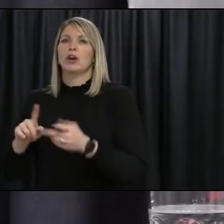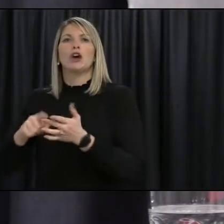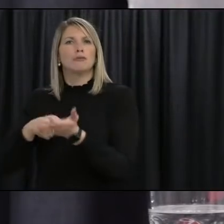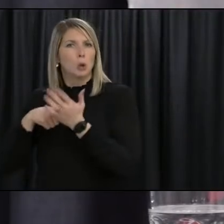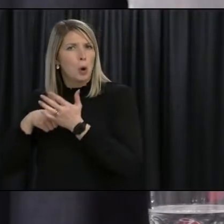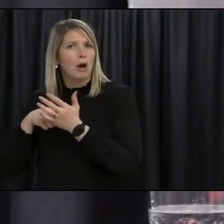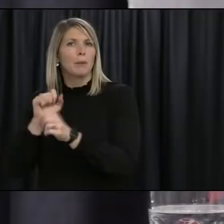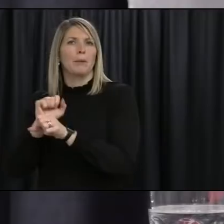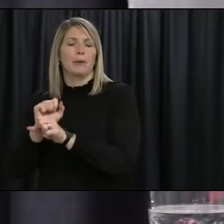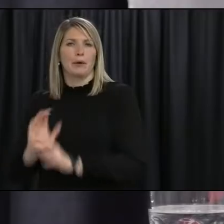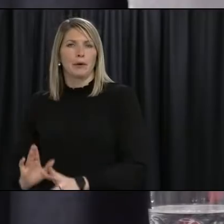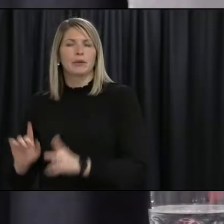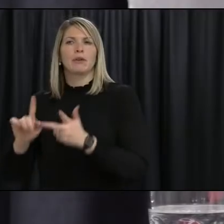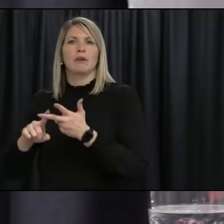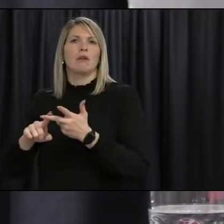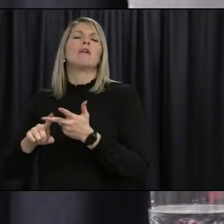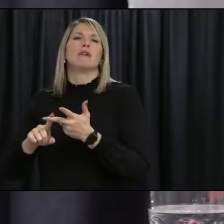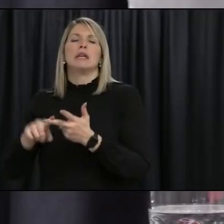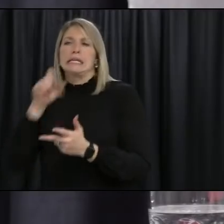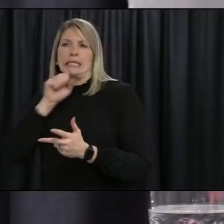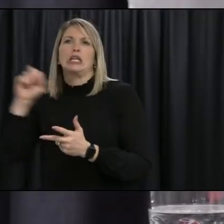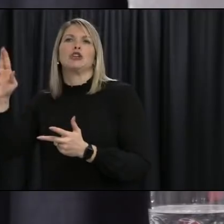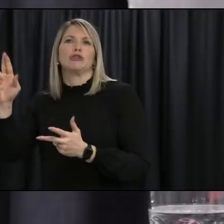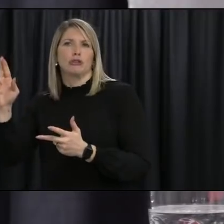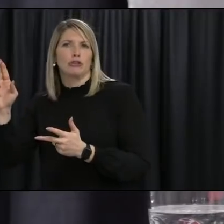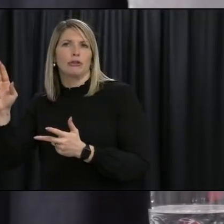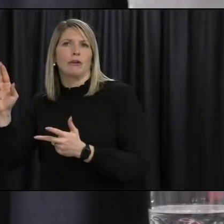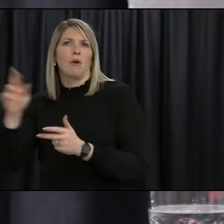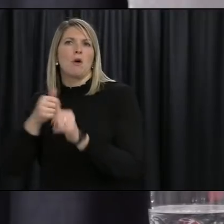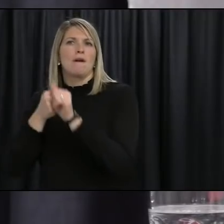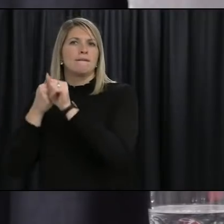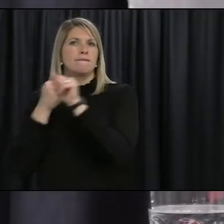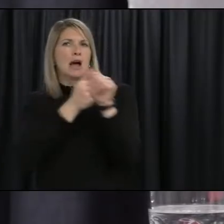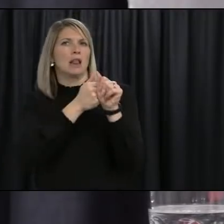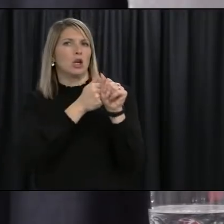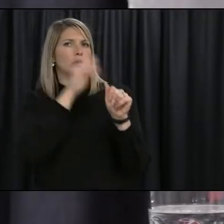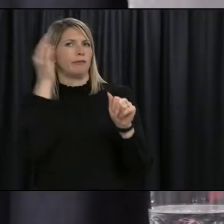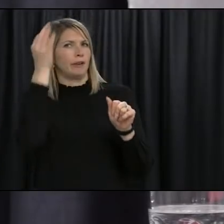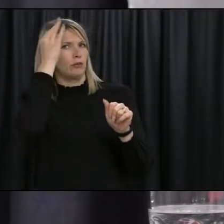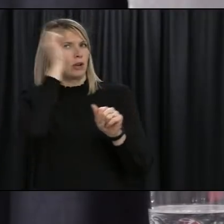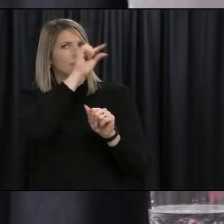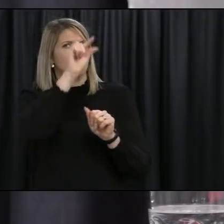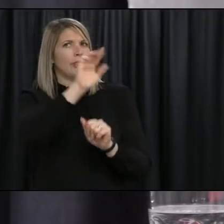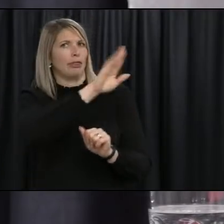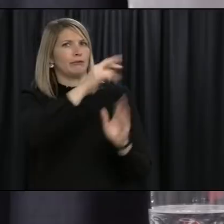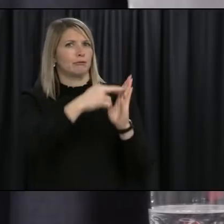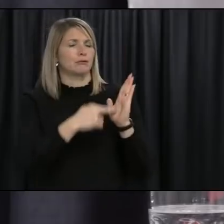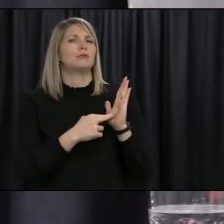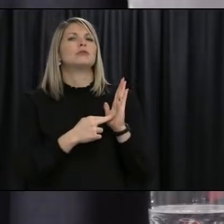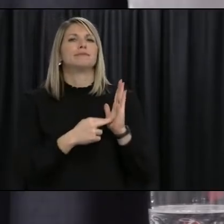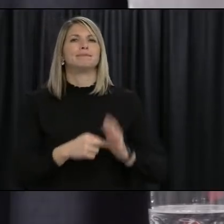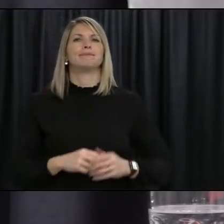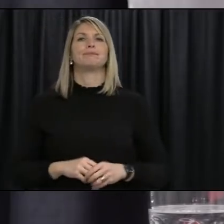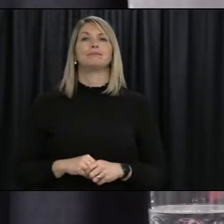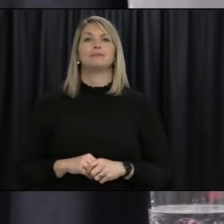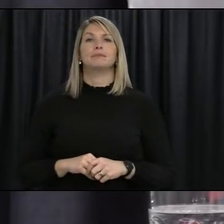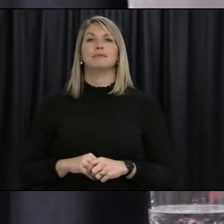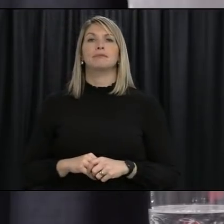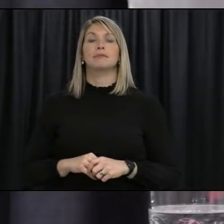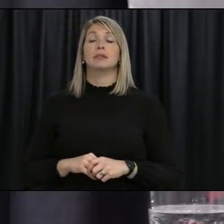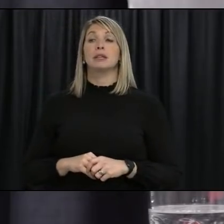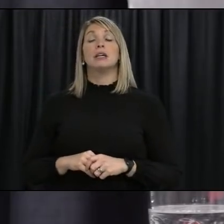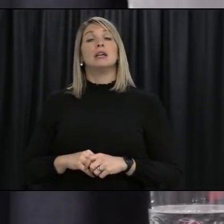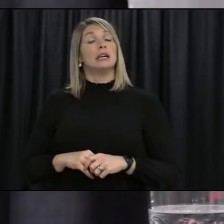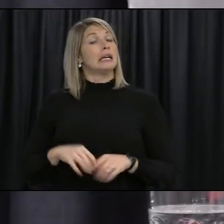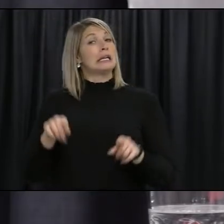about guidelines that we've all signed on to. It has been a challenge, and Dr. Fitzgerald and the Premier have alluded to it, to kind of keep the